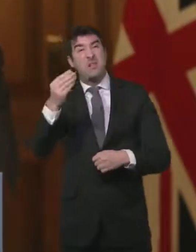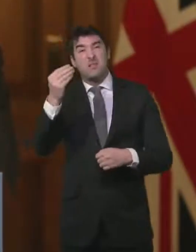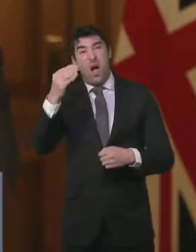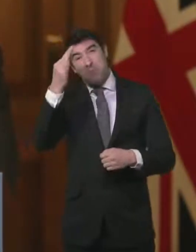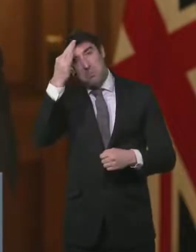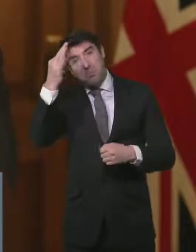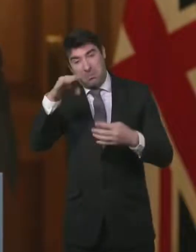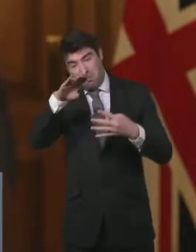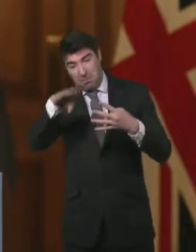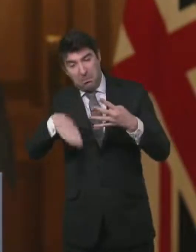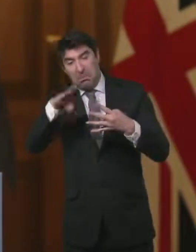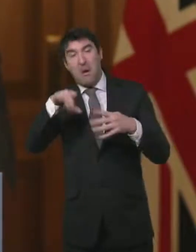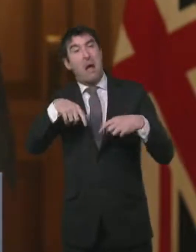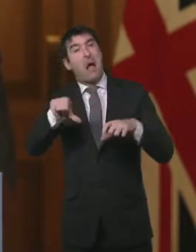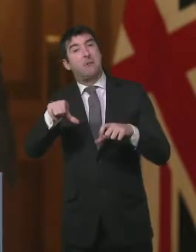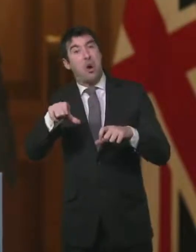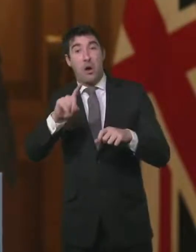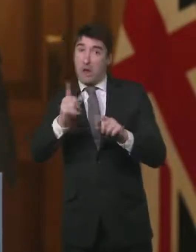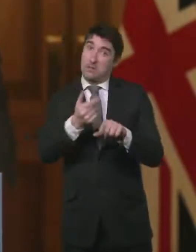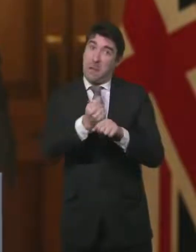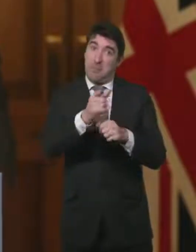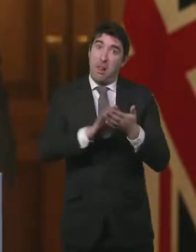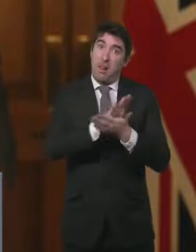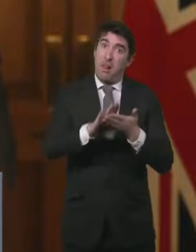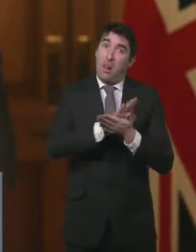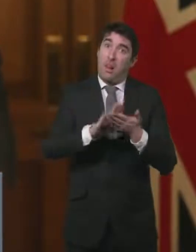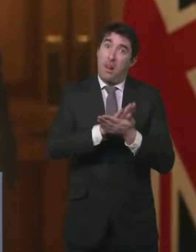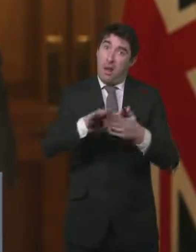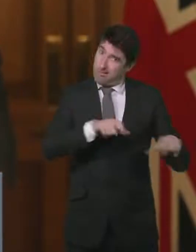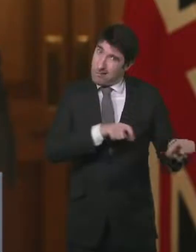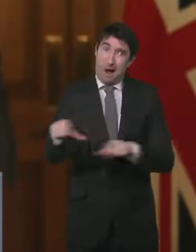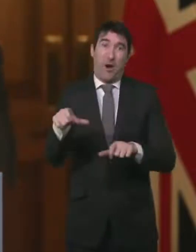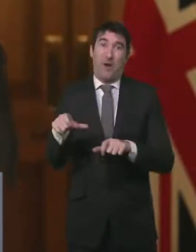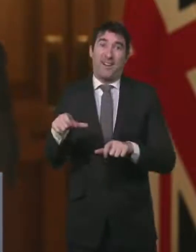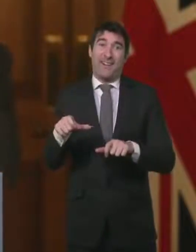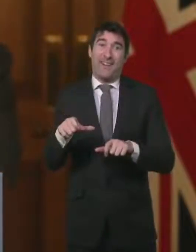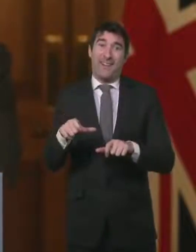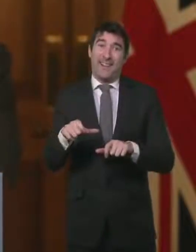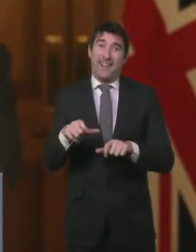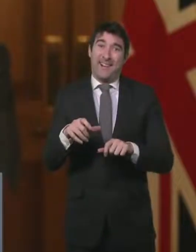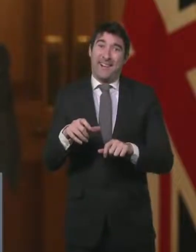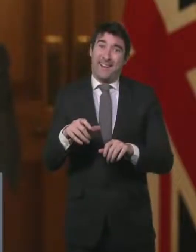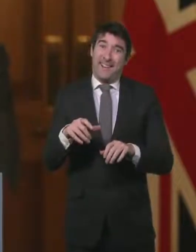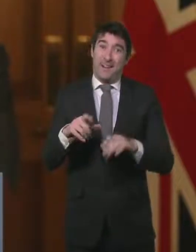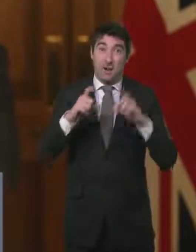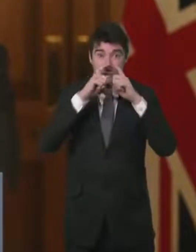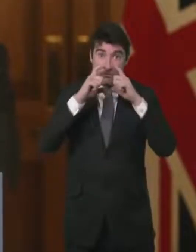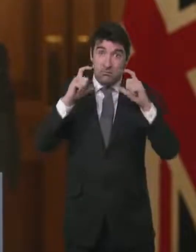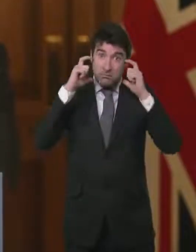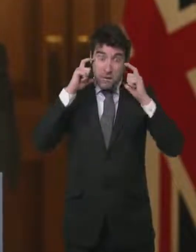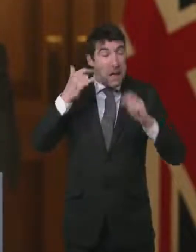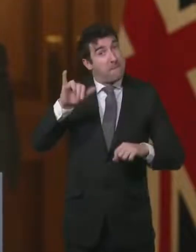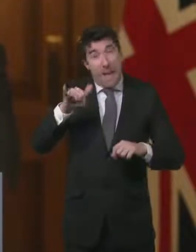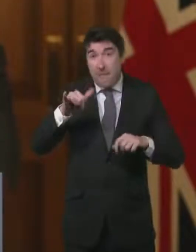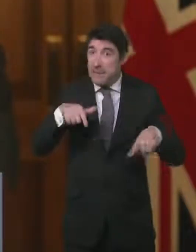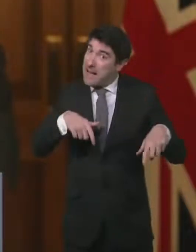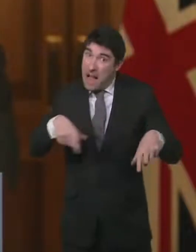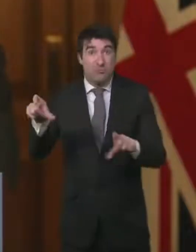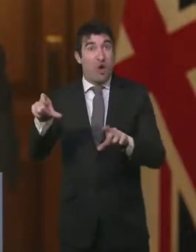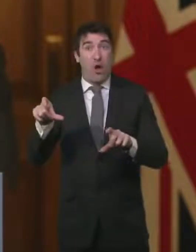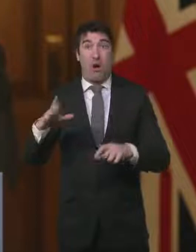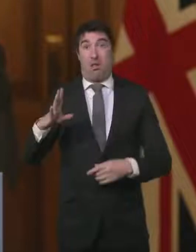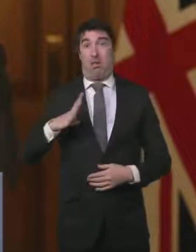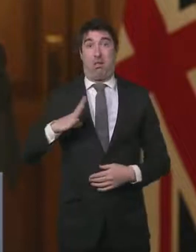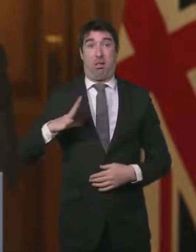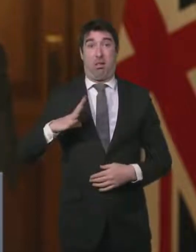on. I think JVT mentioned wearing masks. There may be things that we want to continue with